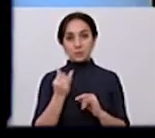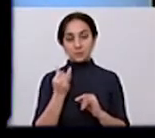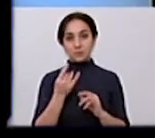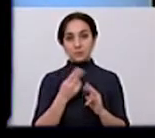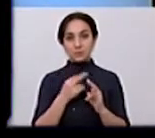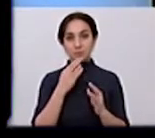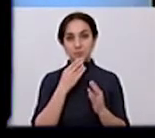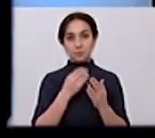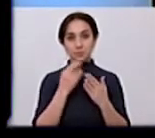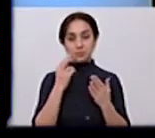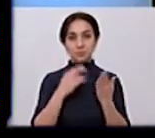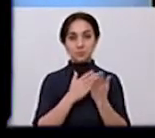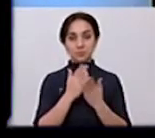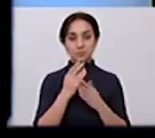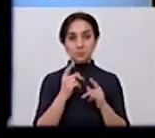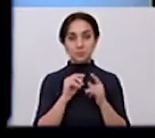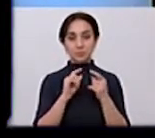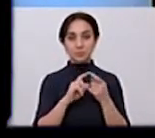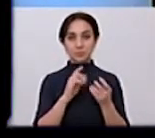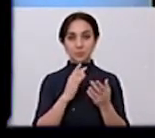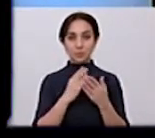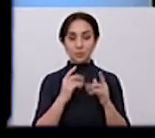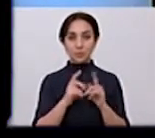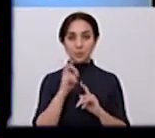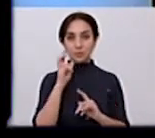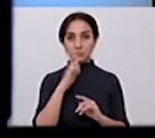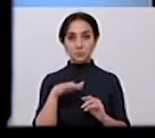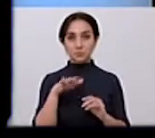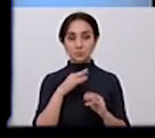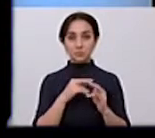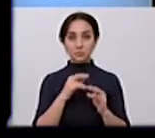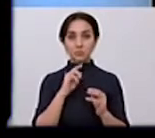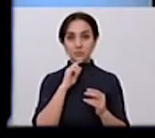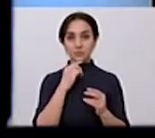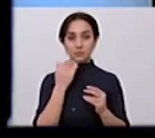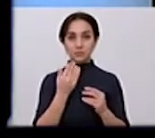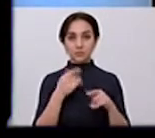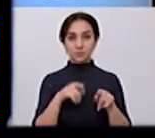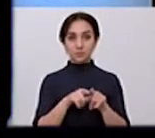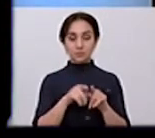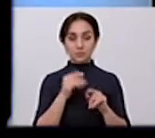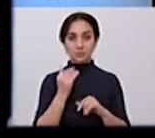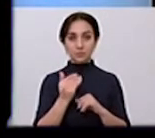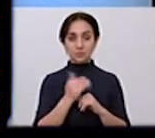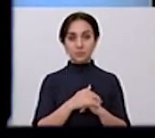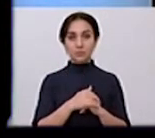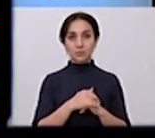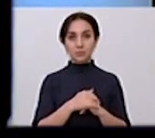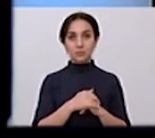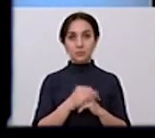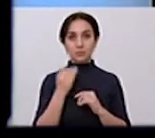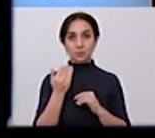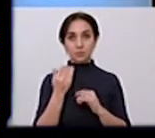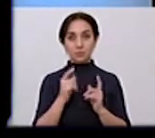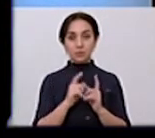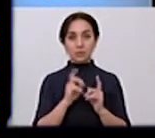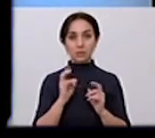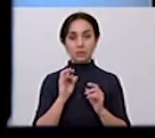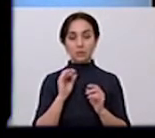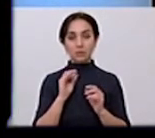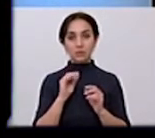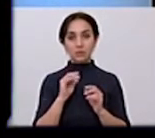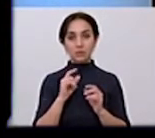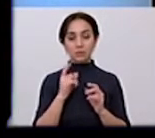siyosiy jarayonlar bilan bog'liq. Ya'ni o'sha mamlakatlarning iqtisodiyoti, Janubiy Sharqiy Osiyo mamlakatlarini, ularning